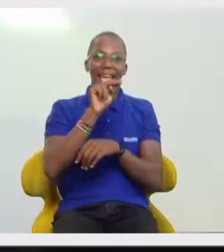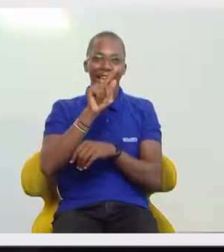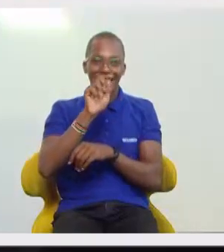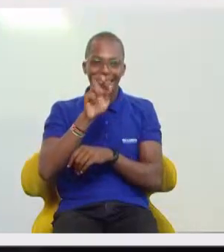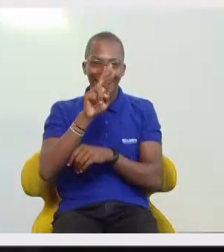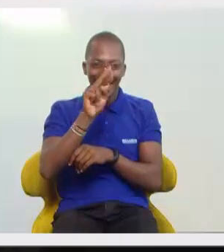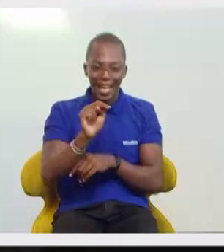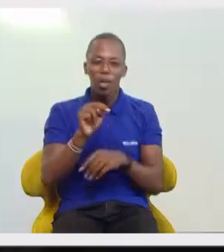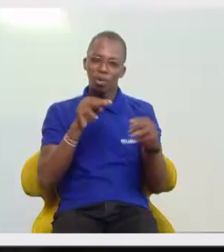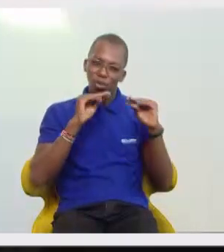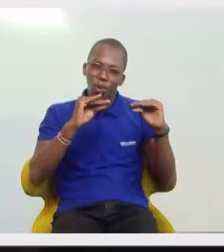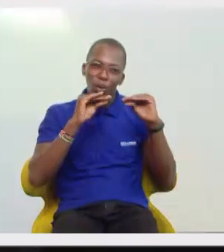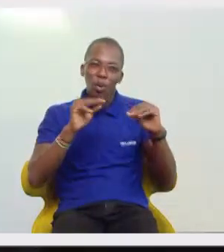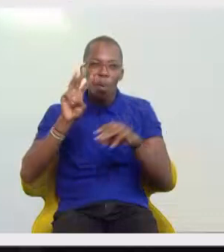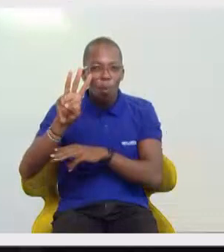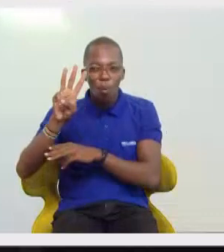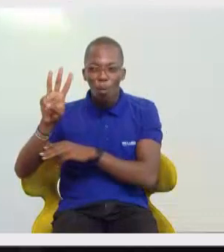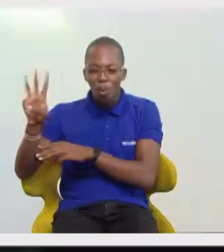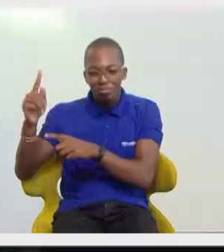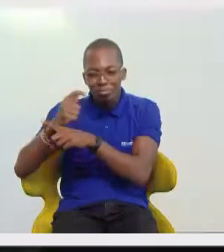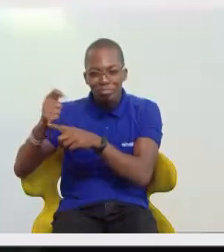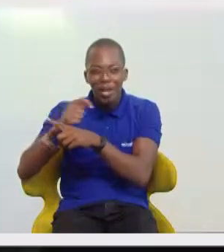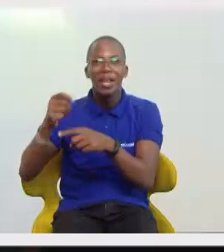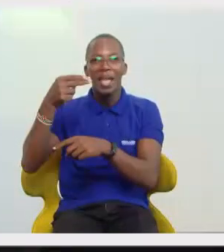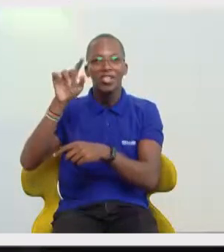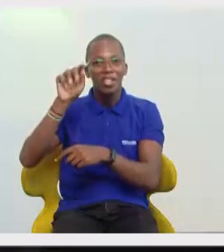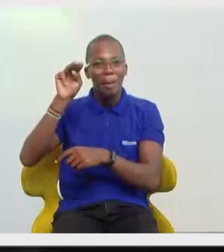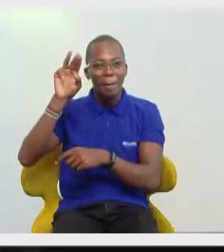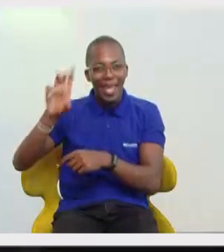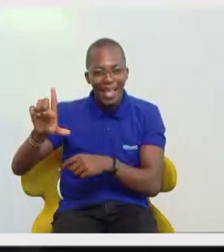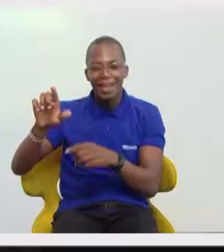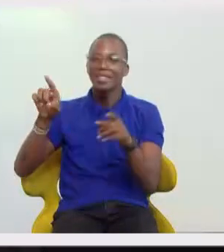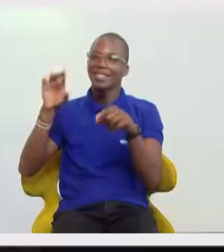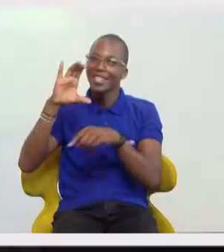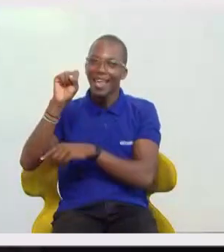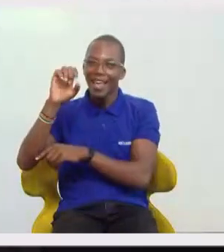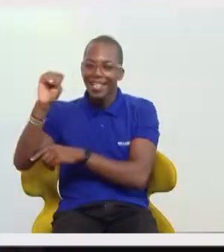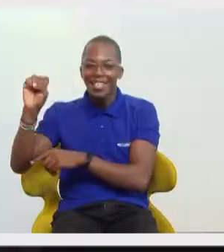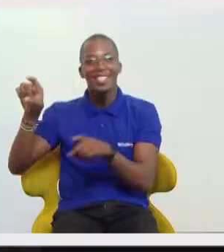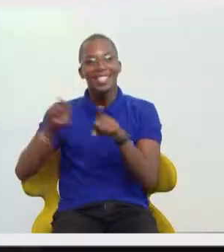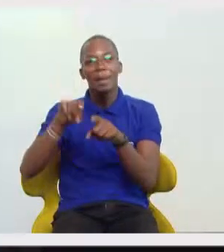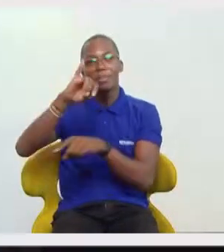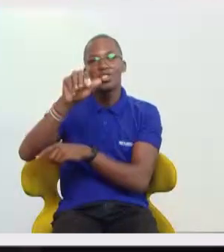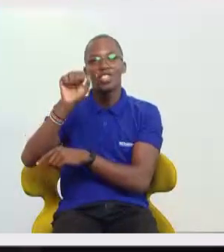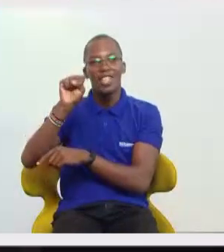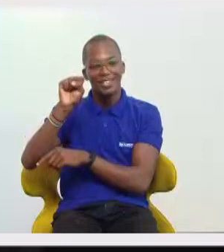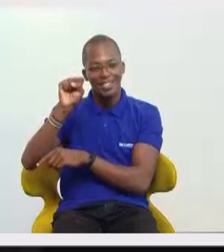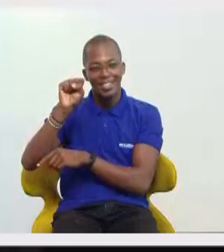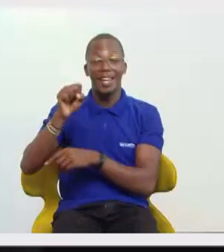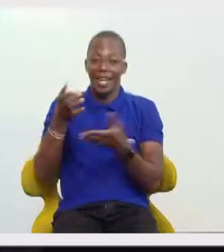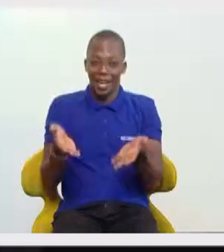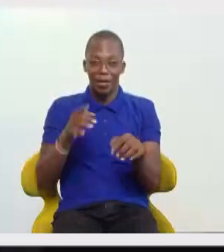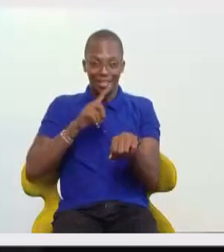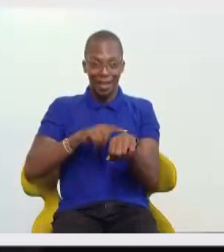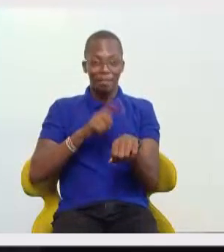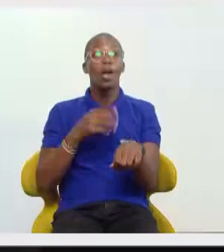web development using HTML, CSS, and JavaScript. At this particular time, I will